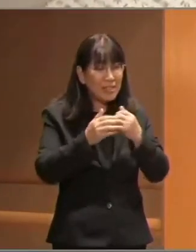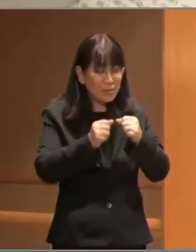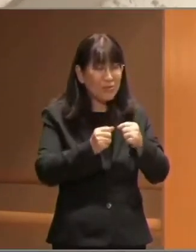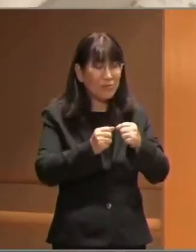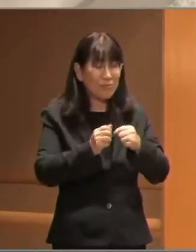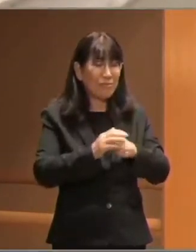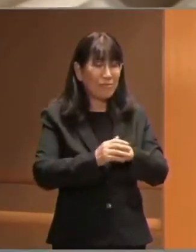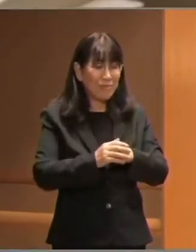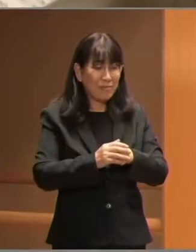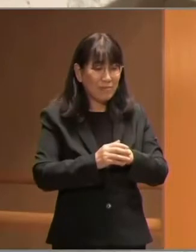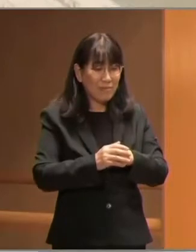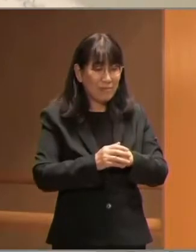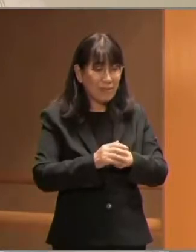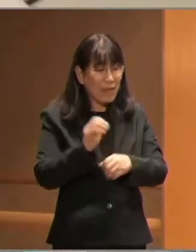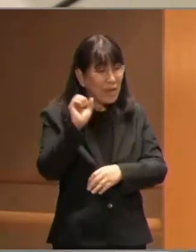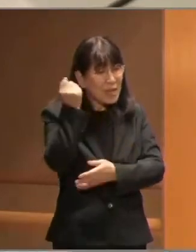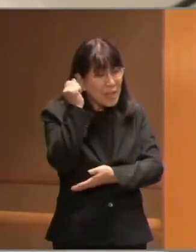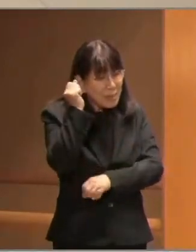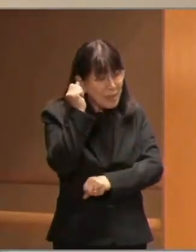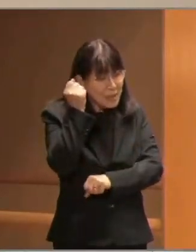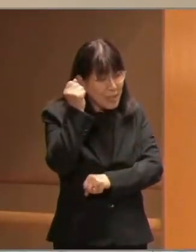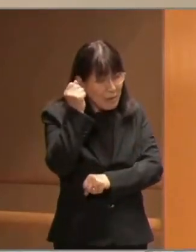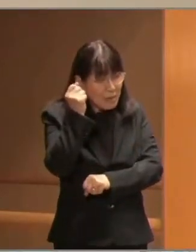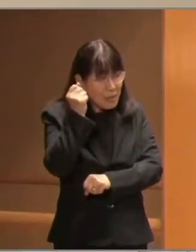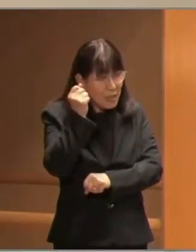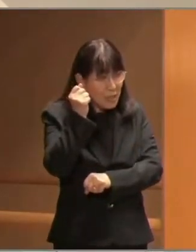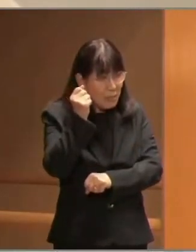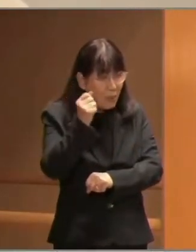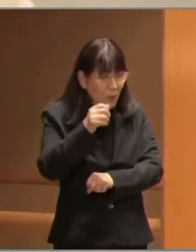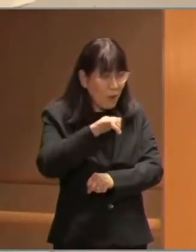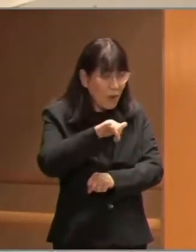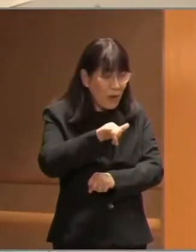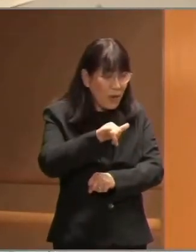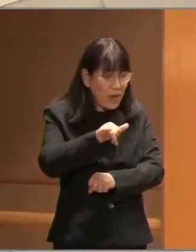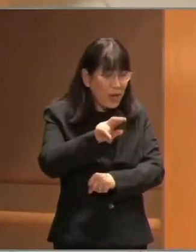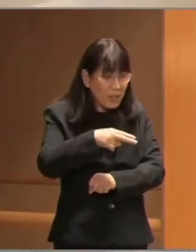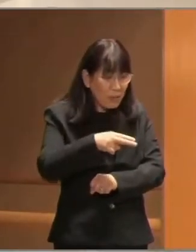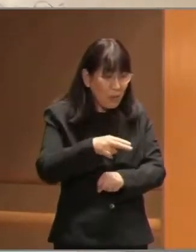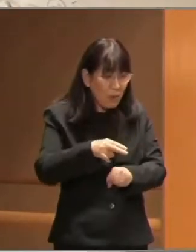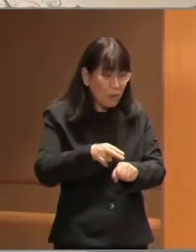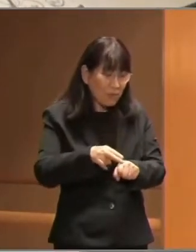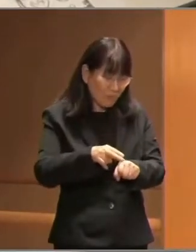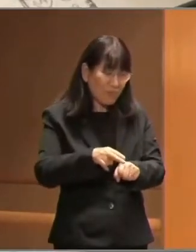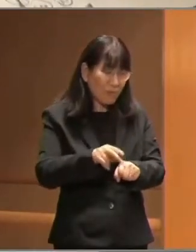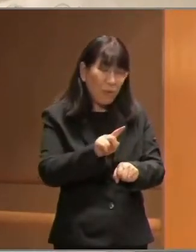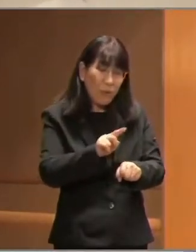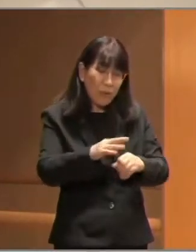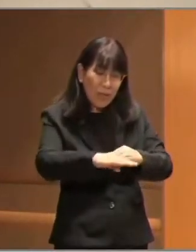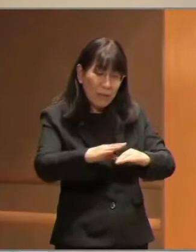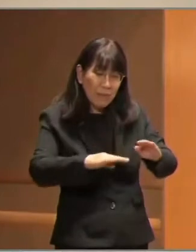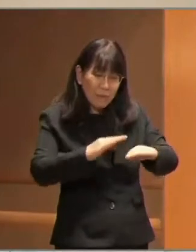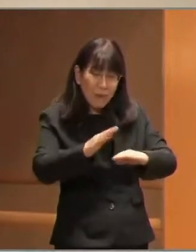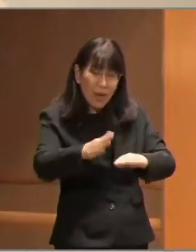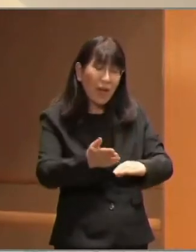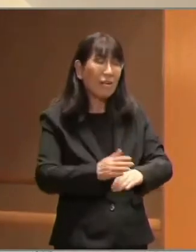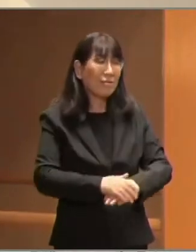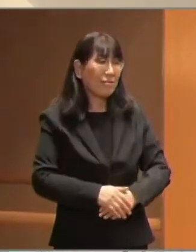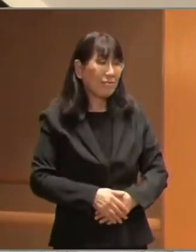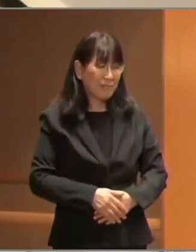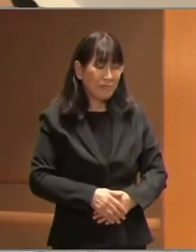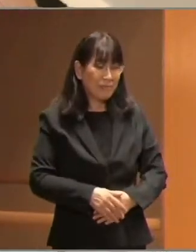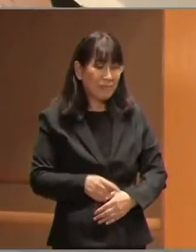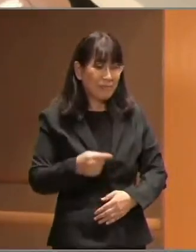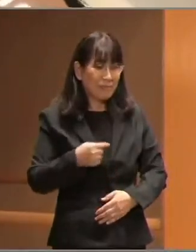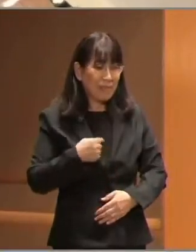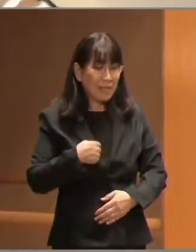we are ethnic people who focus on the milestones, and also for tatami